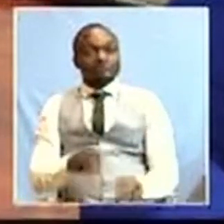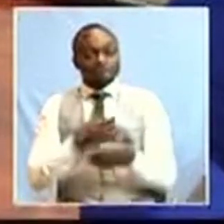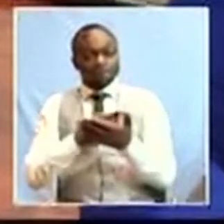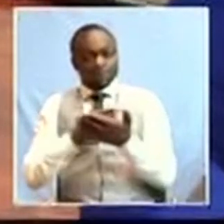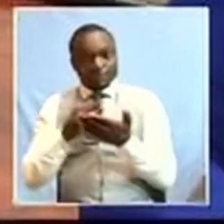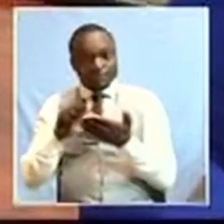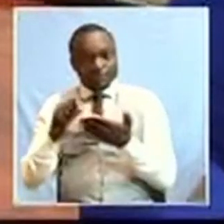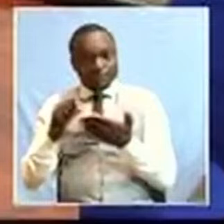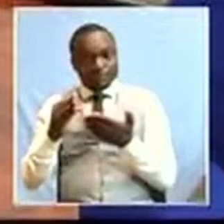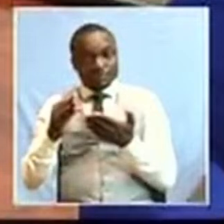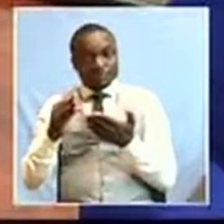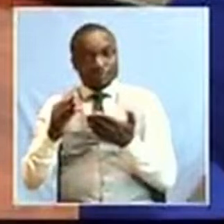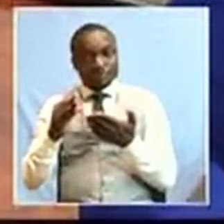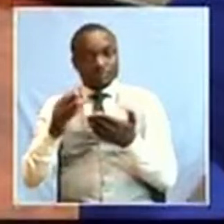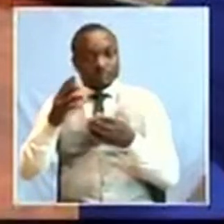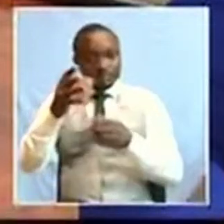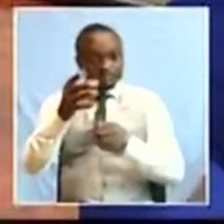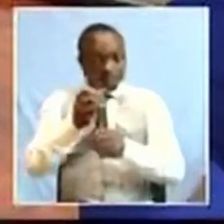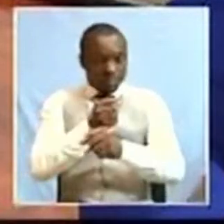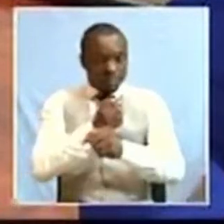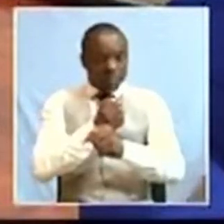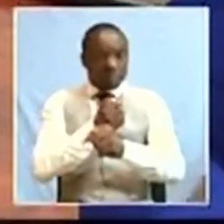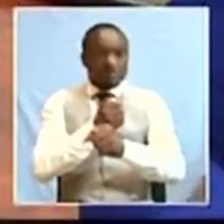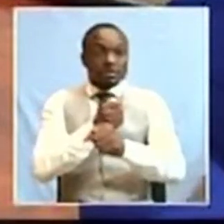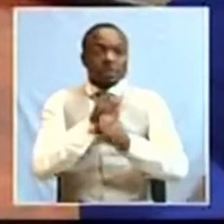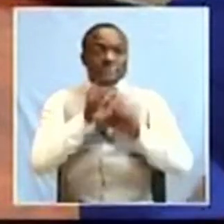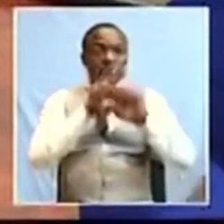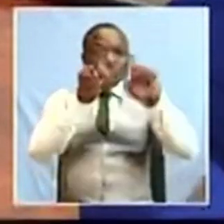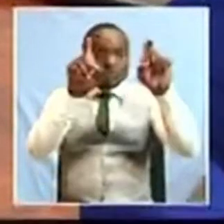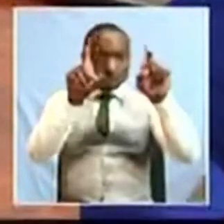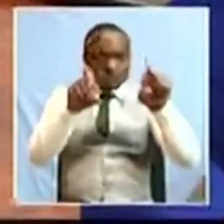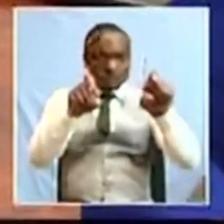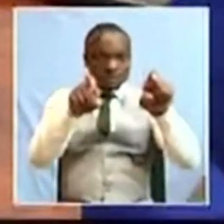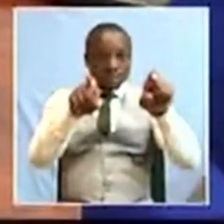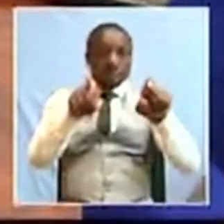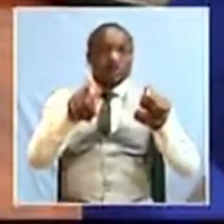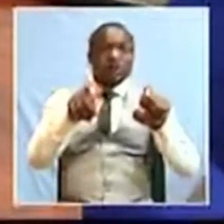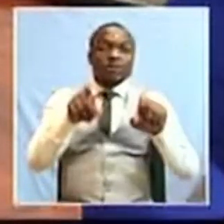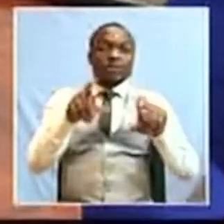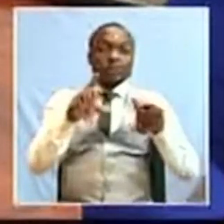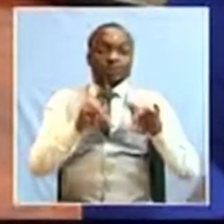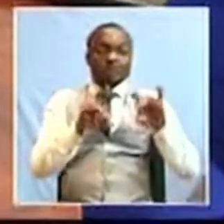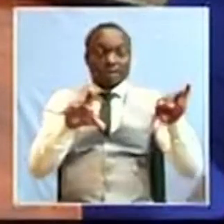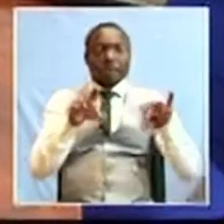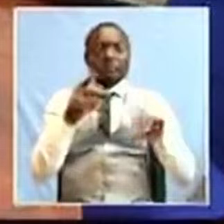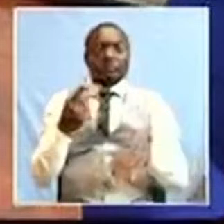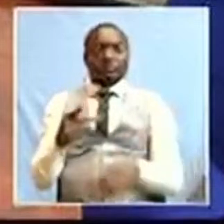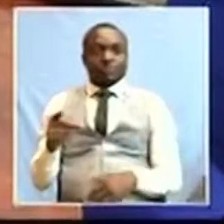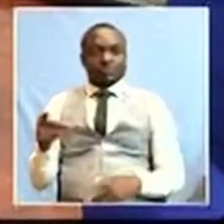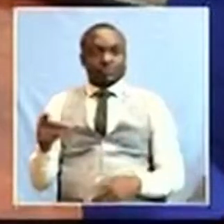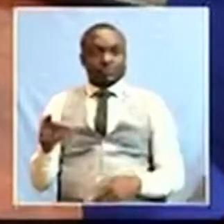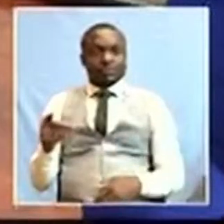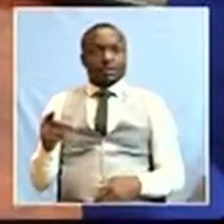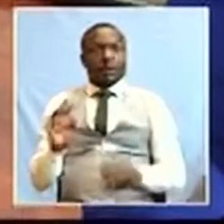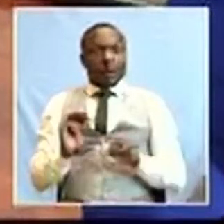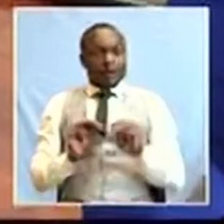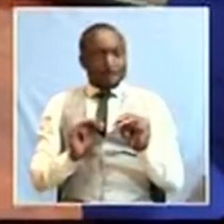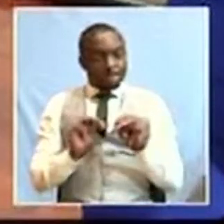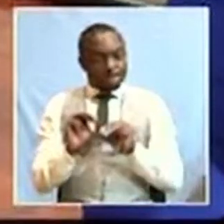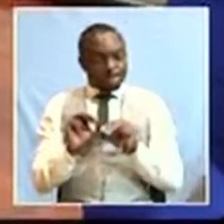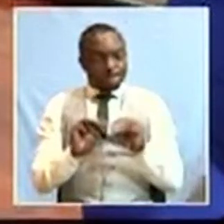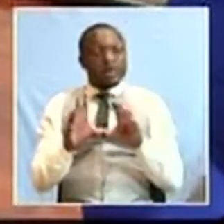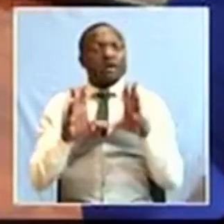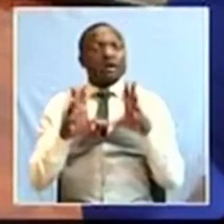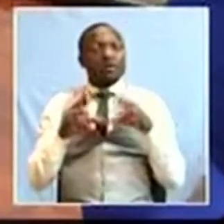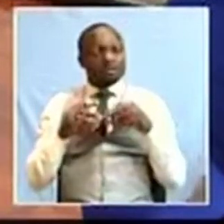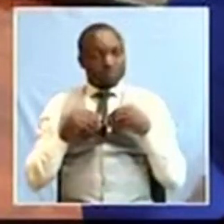Failure to secure properties with title deeds. Cause of query, Chair. Management